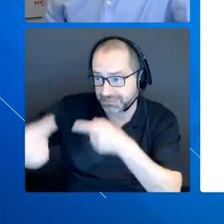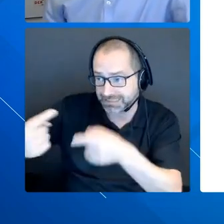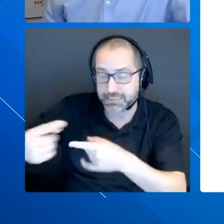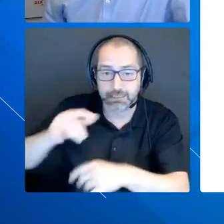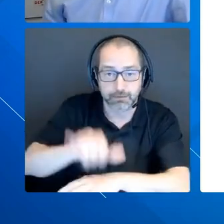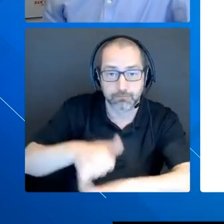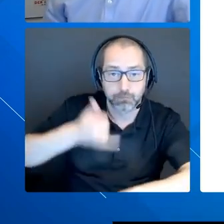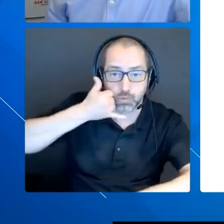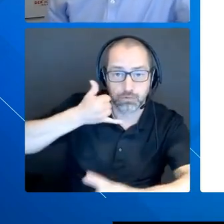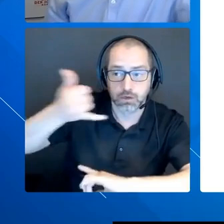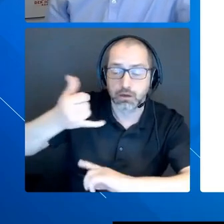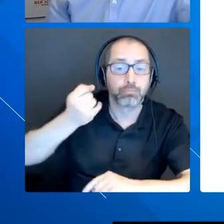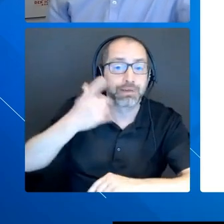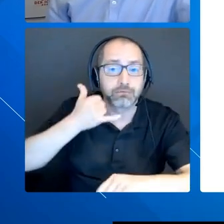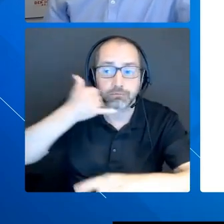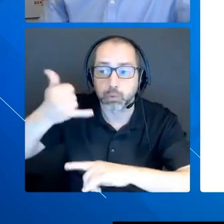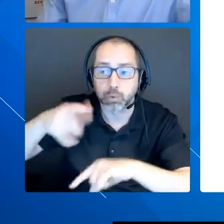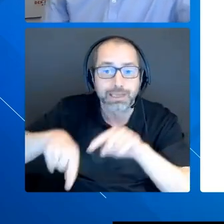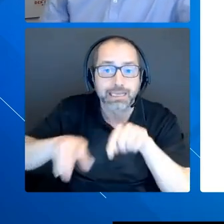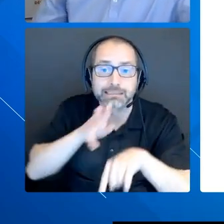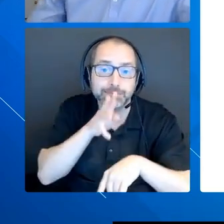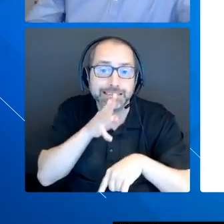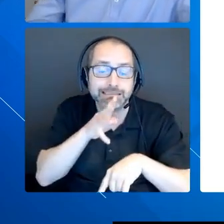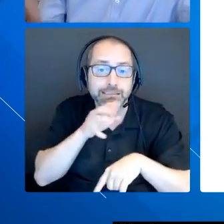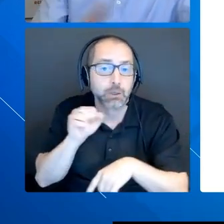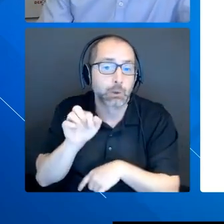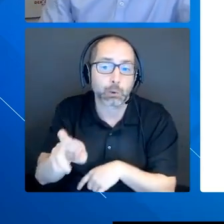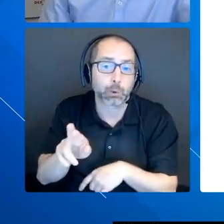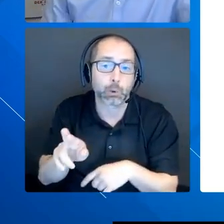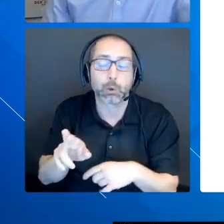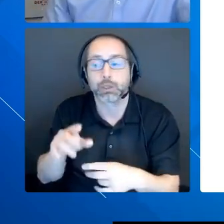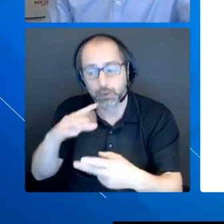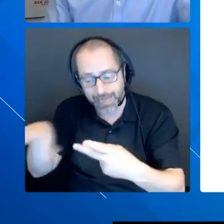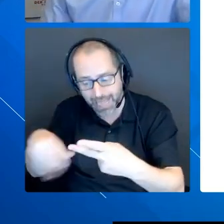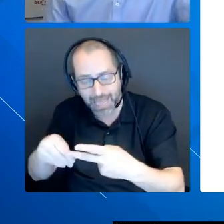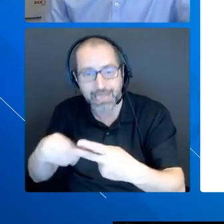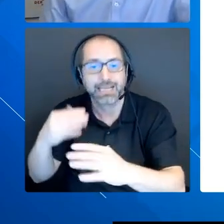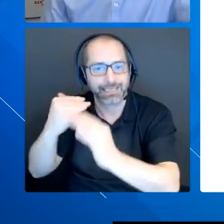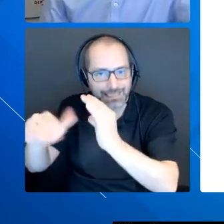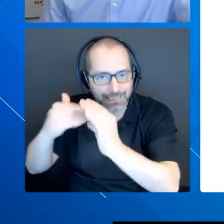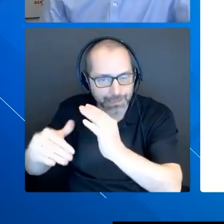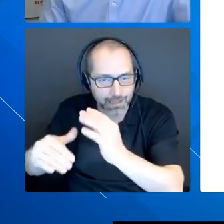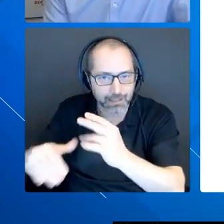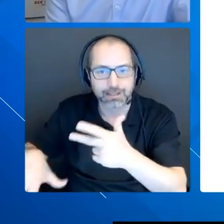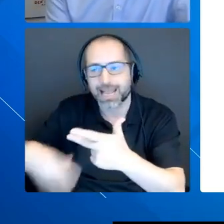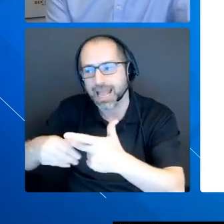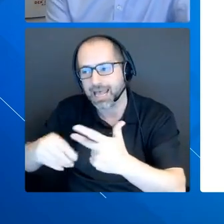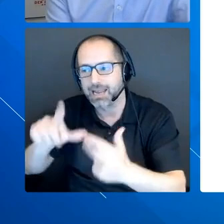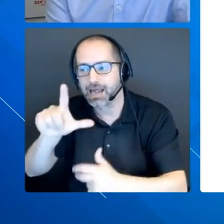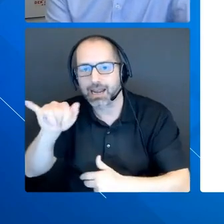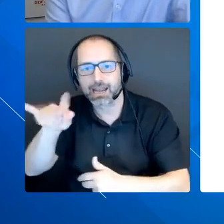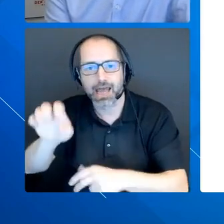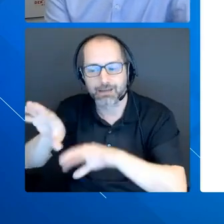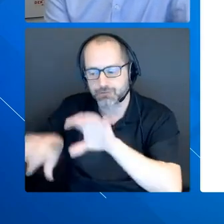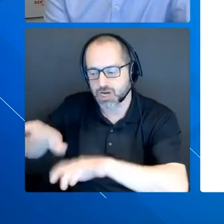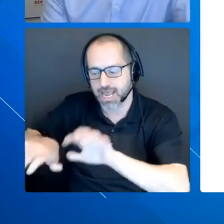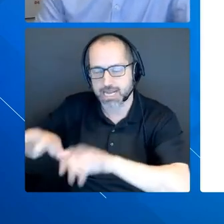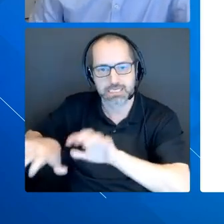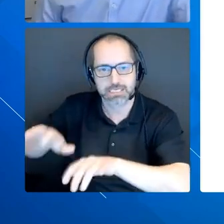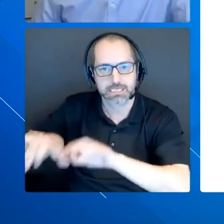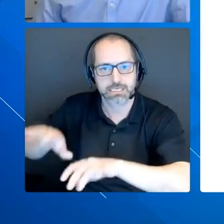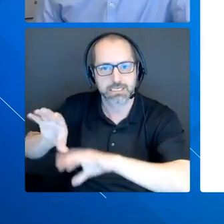can't speak? Say, or you can also email us, or you can do this live chat.